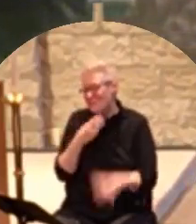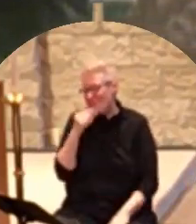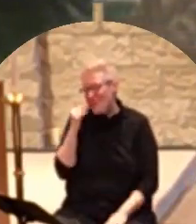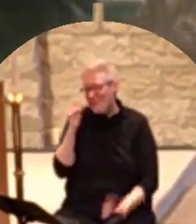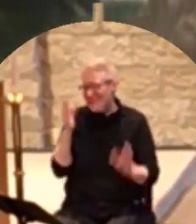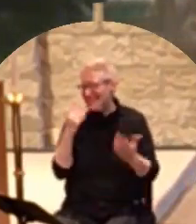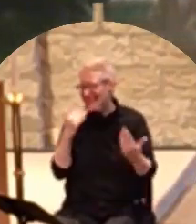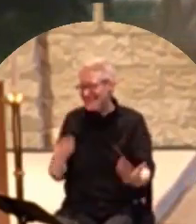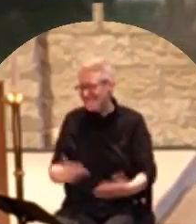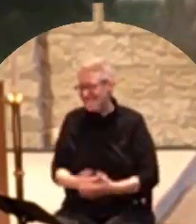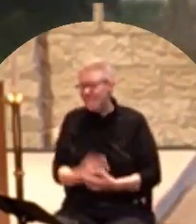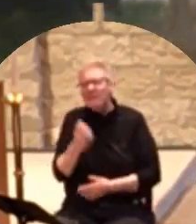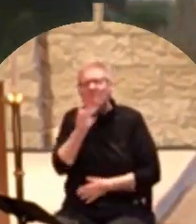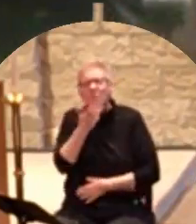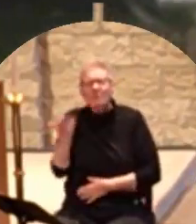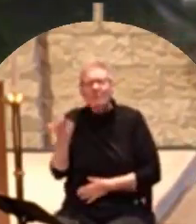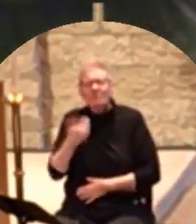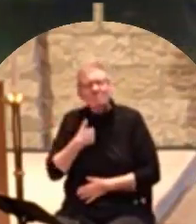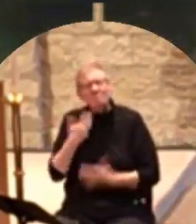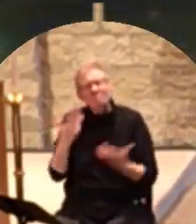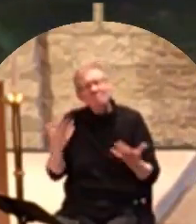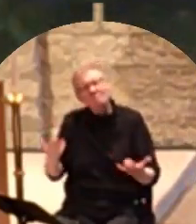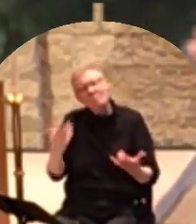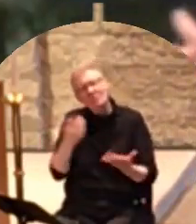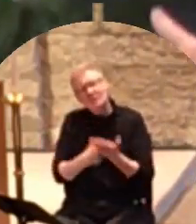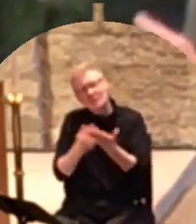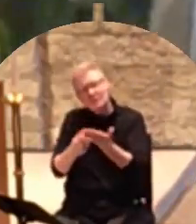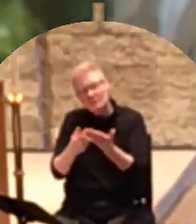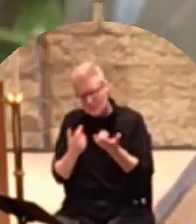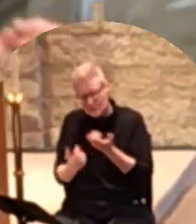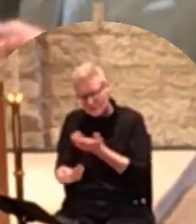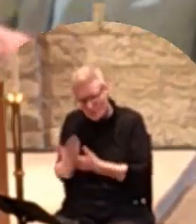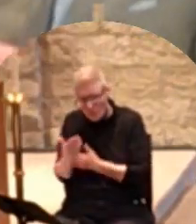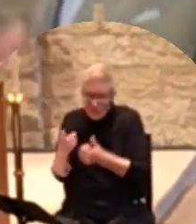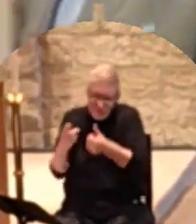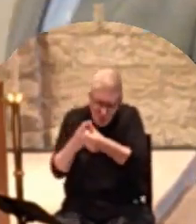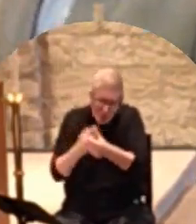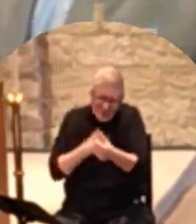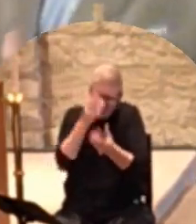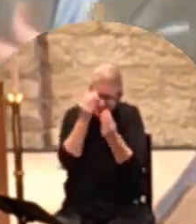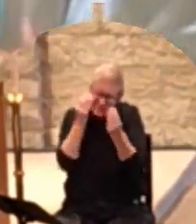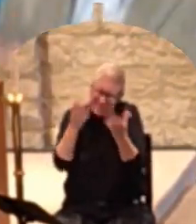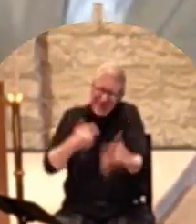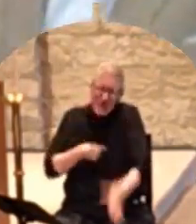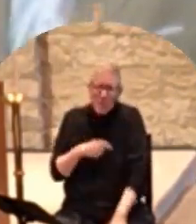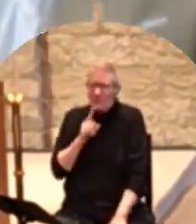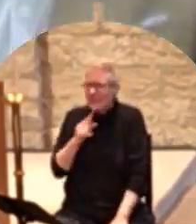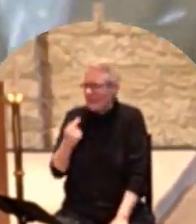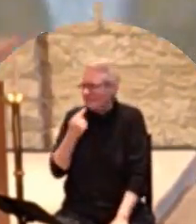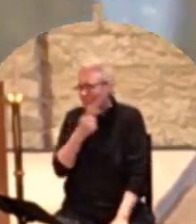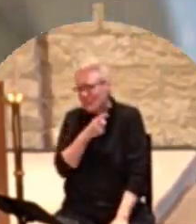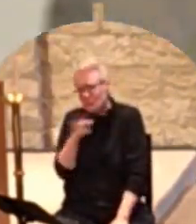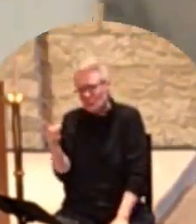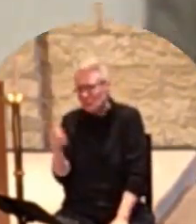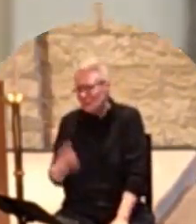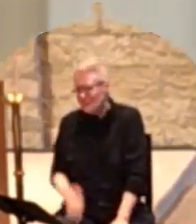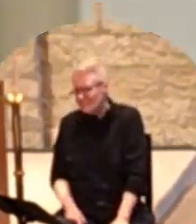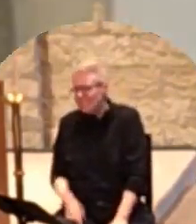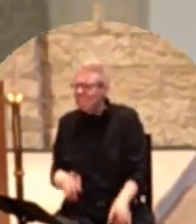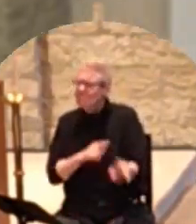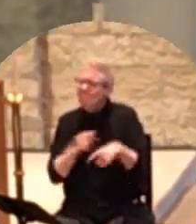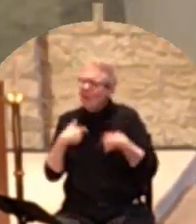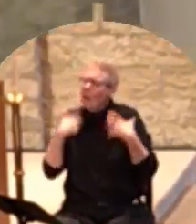you about this morning. First of all, other than just the fact that I miss you greatly, I'd like to talk a little bit more about oneness as